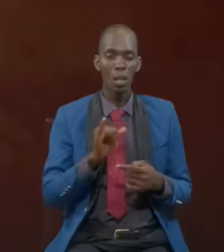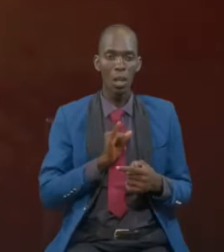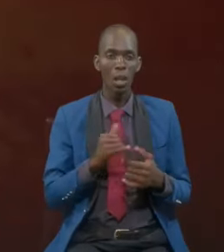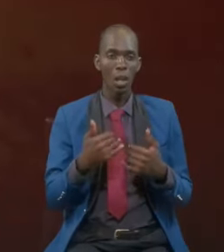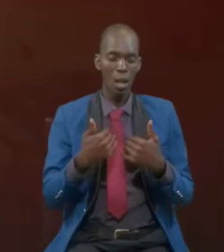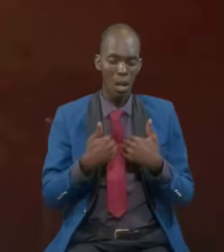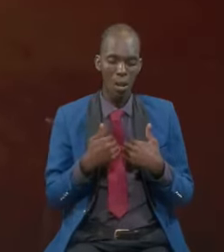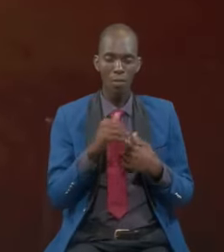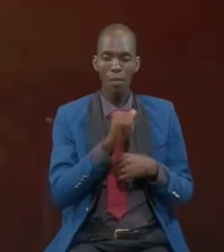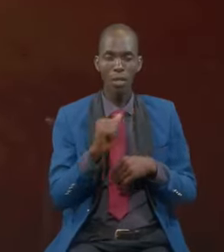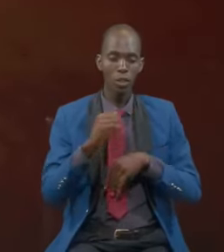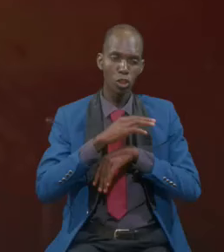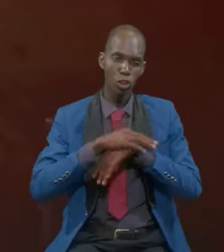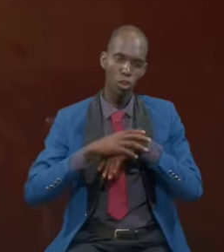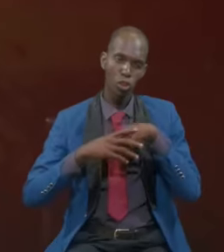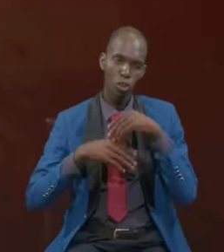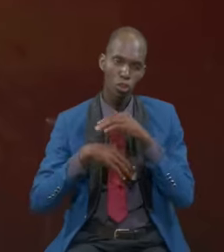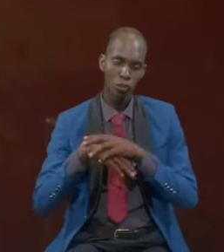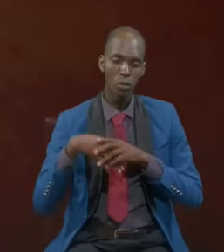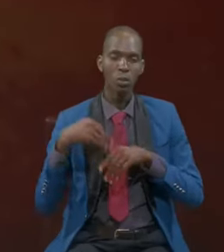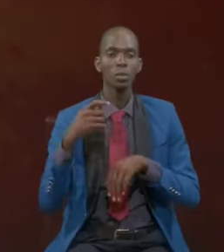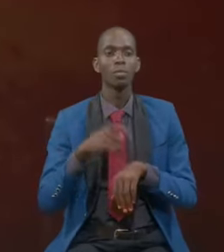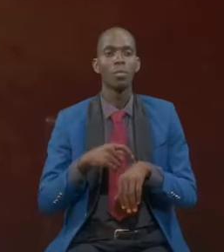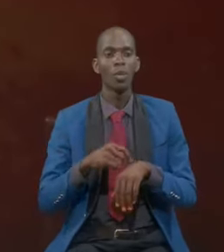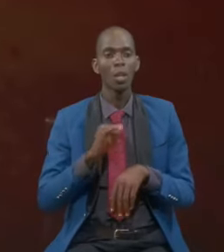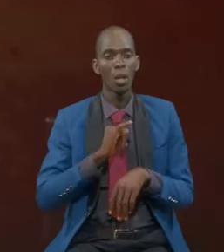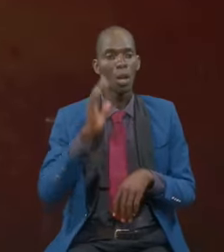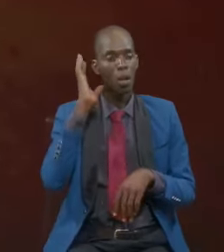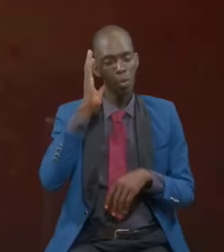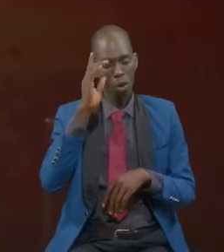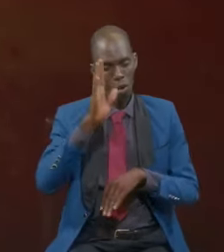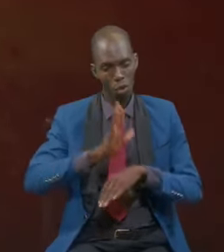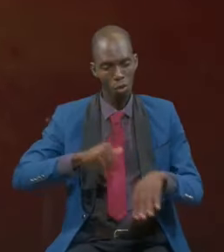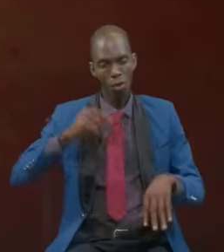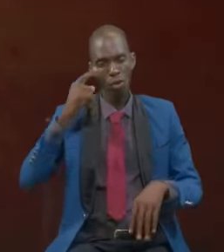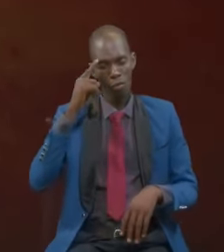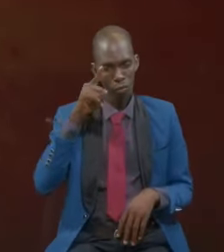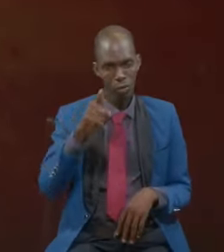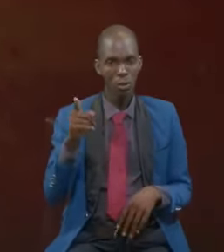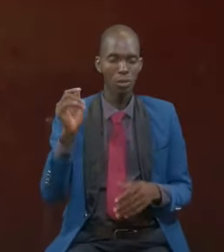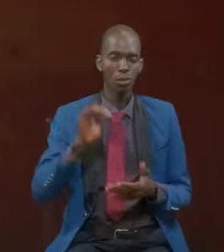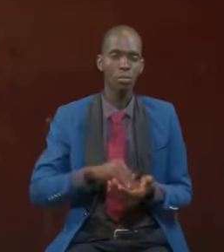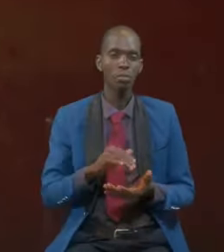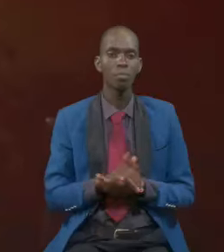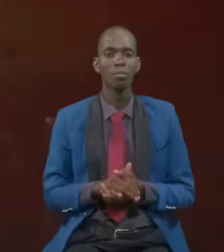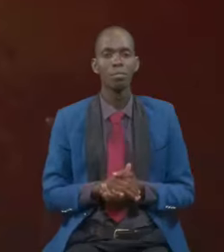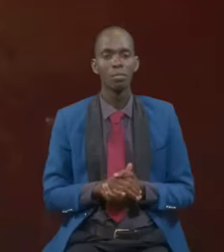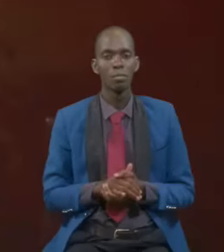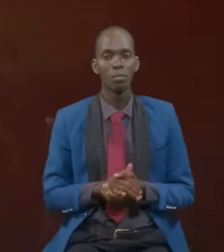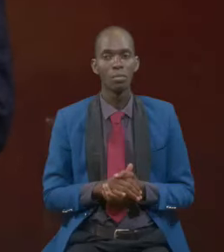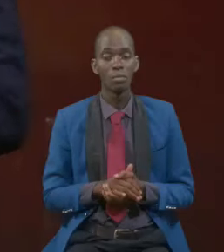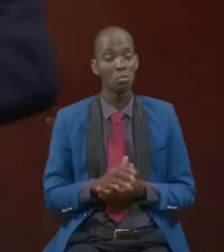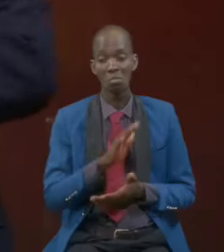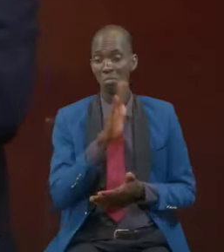a convenient season, I will come, I will call for thee. He